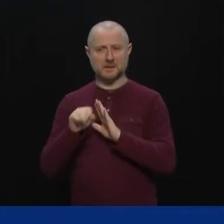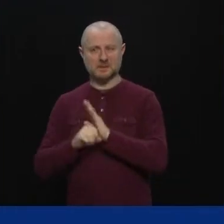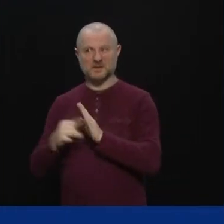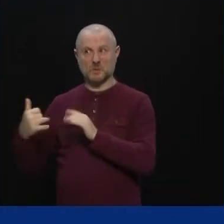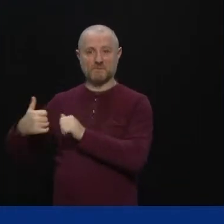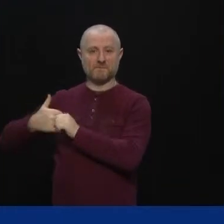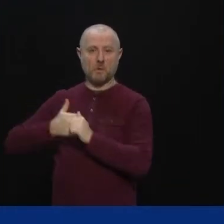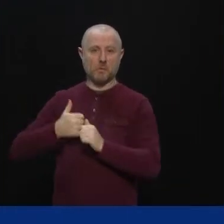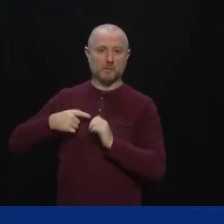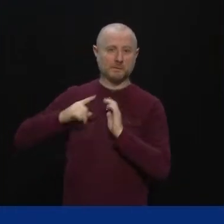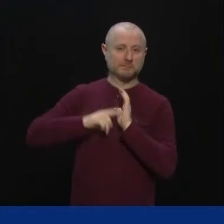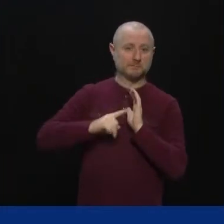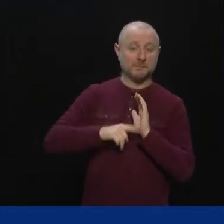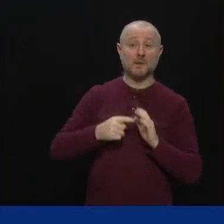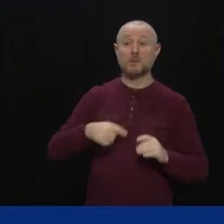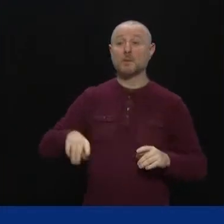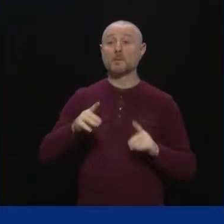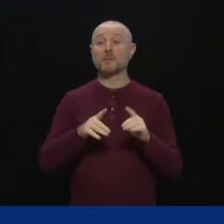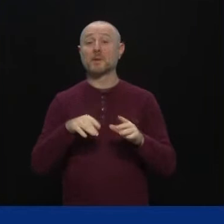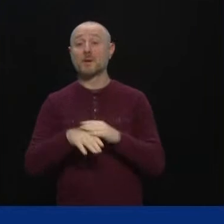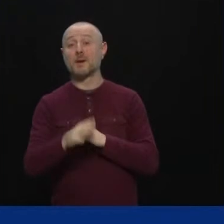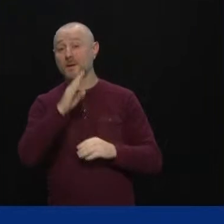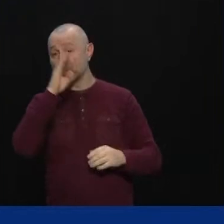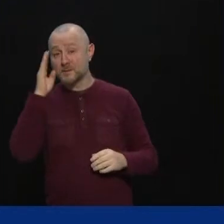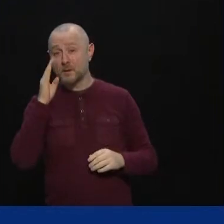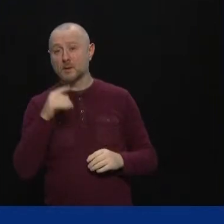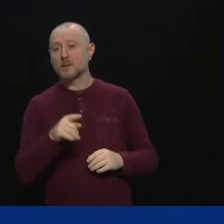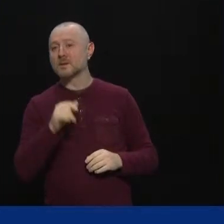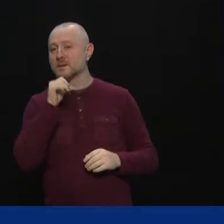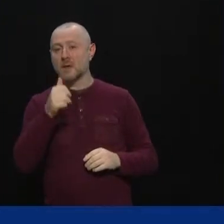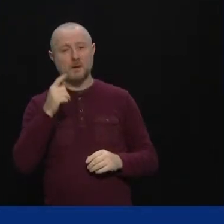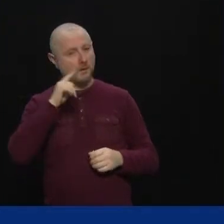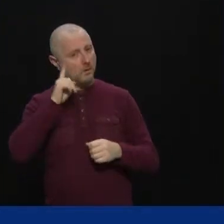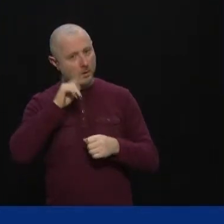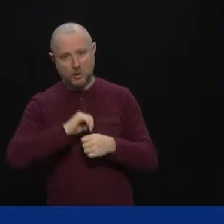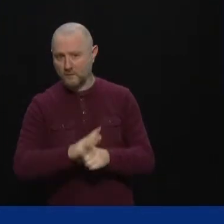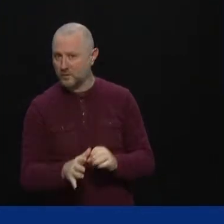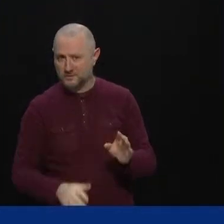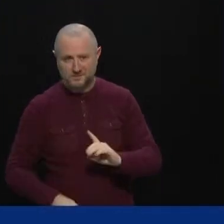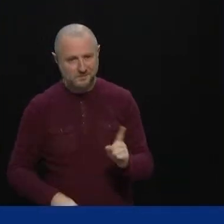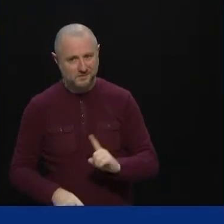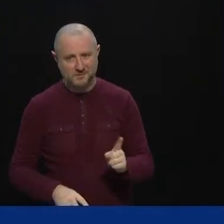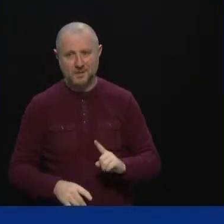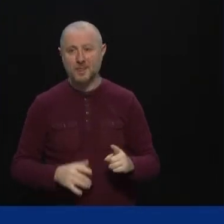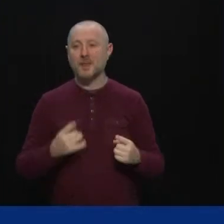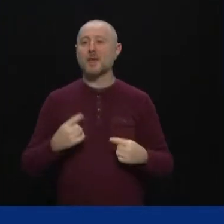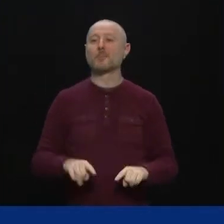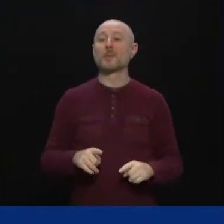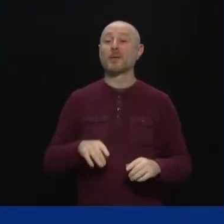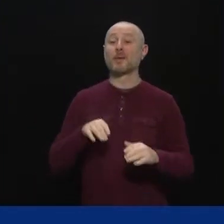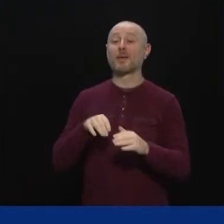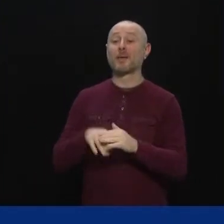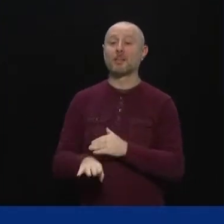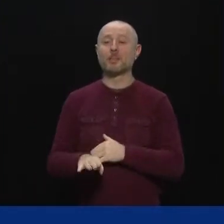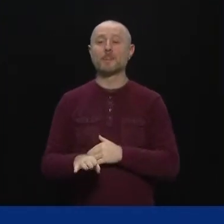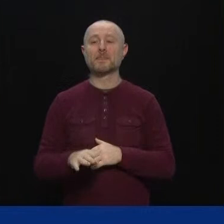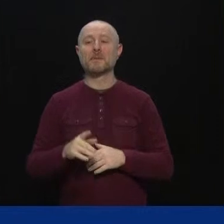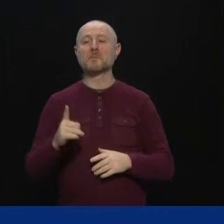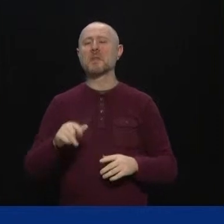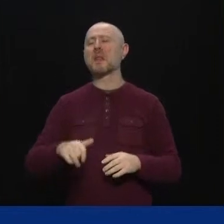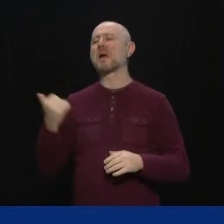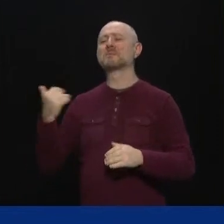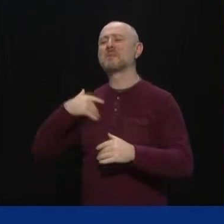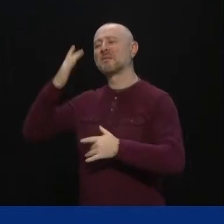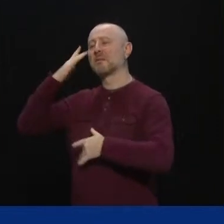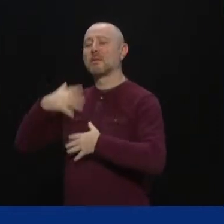are there people admitted for non-COVID reasons who always get tested? You arrive, you're tested, and happen to test